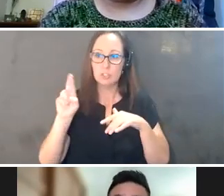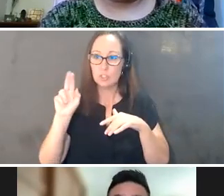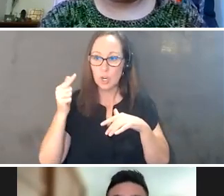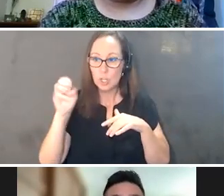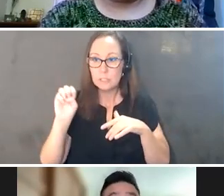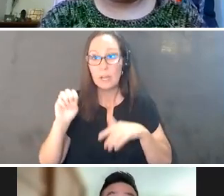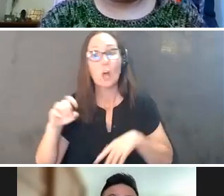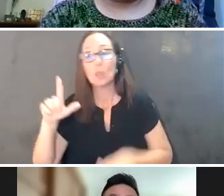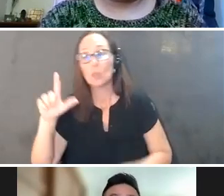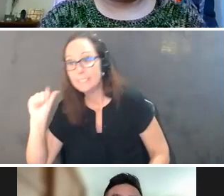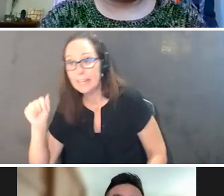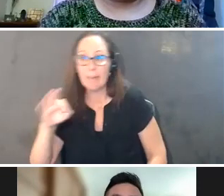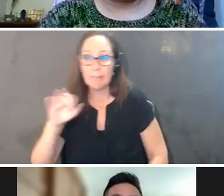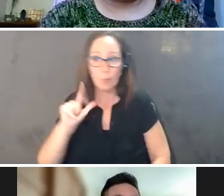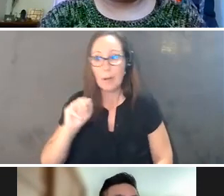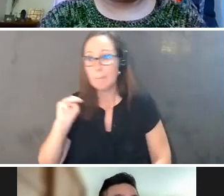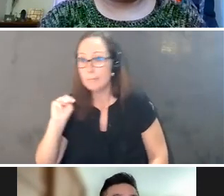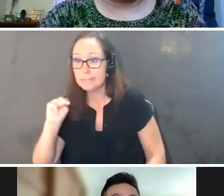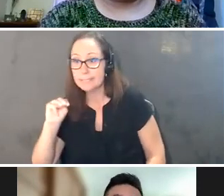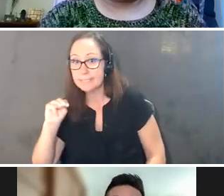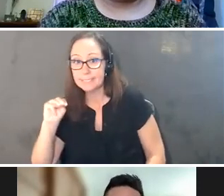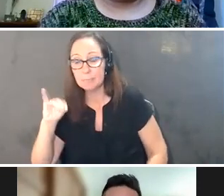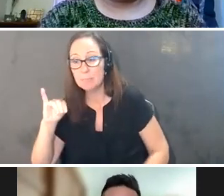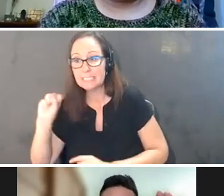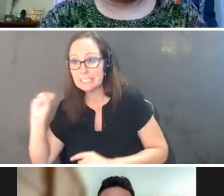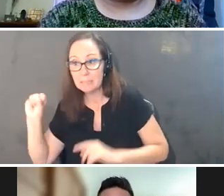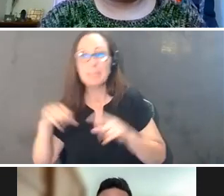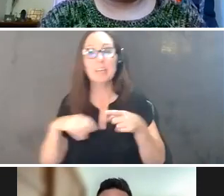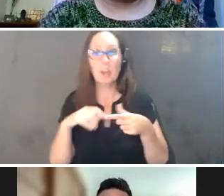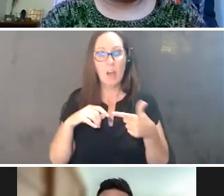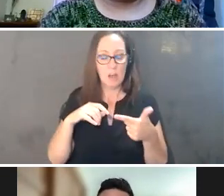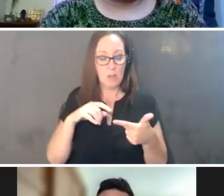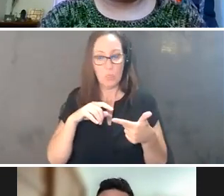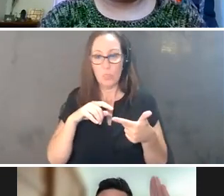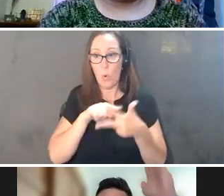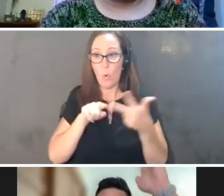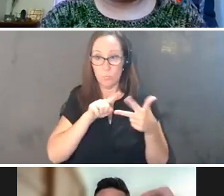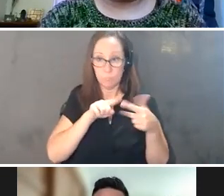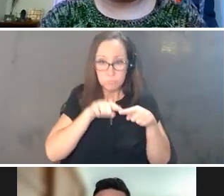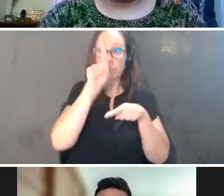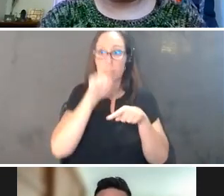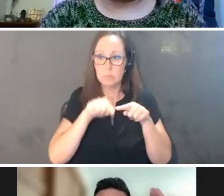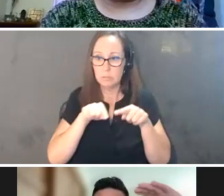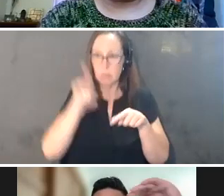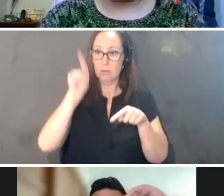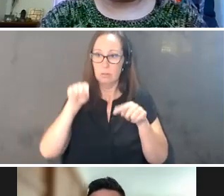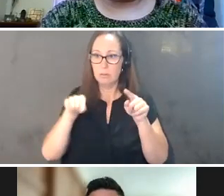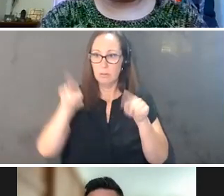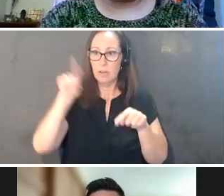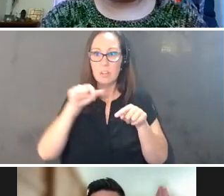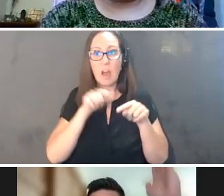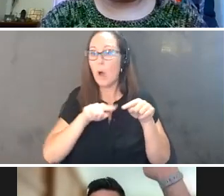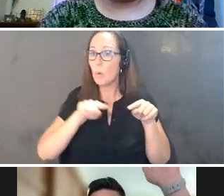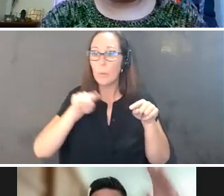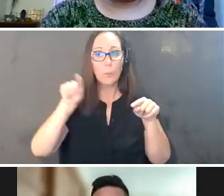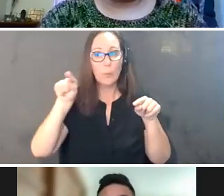or Mississippi, you'll see that those curves now, they are much steeper. They go, instead of like this,